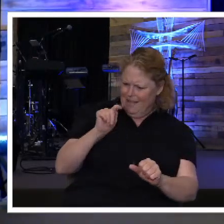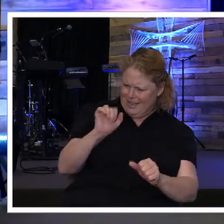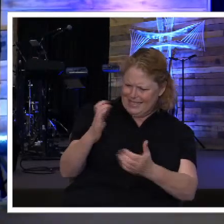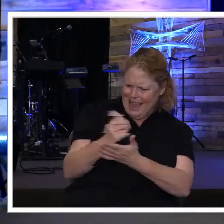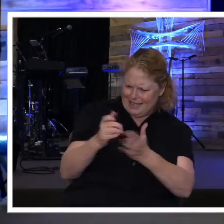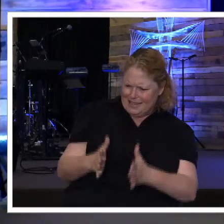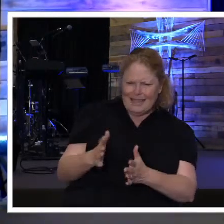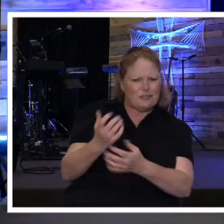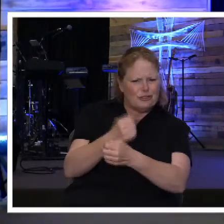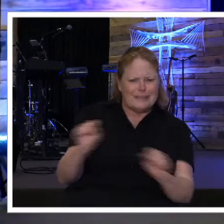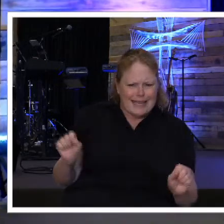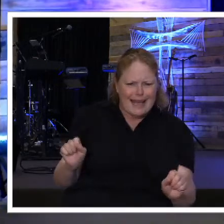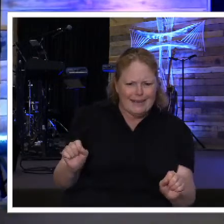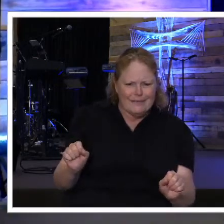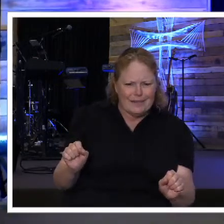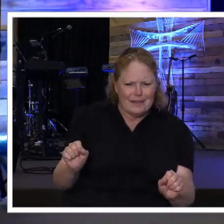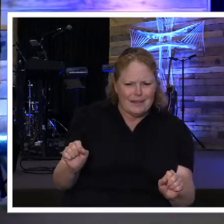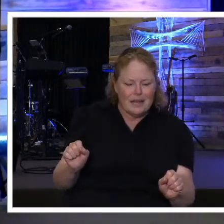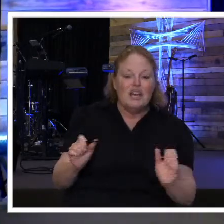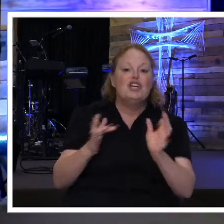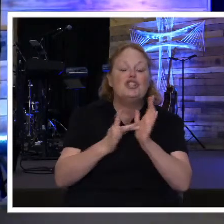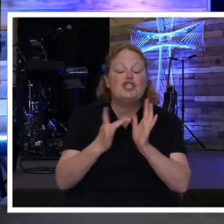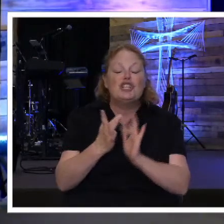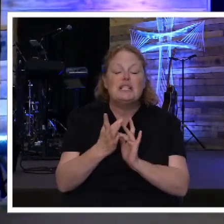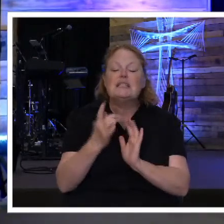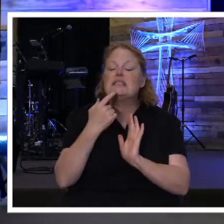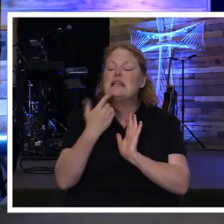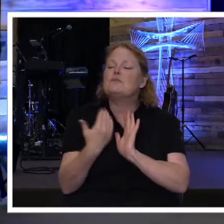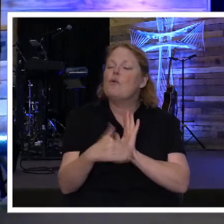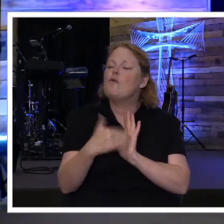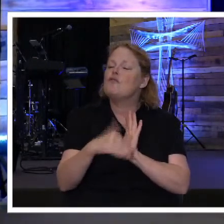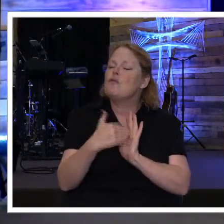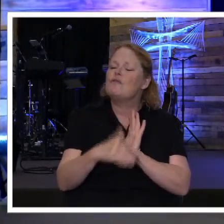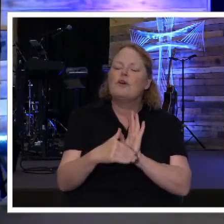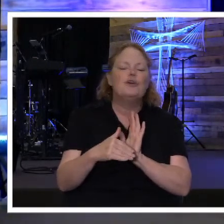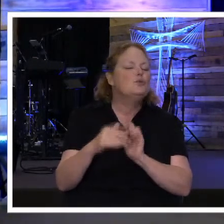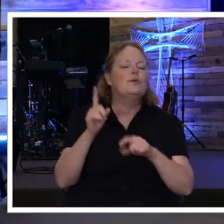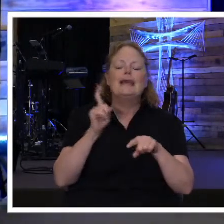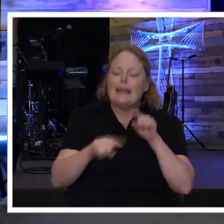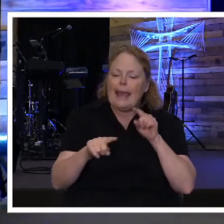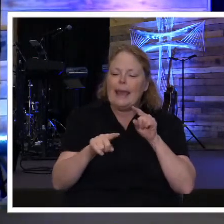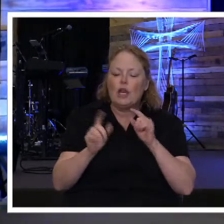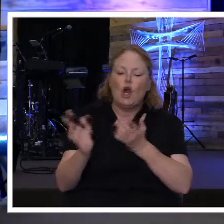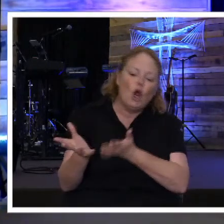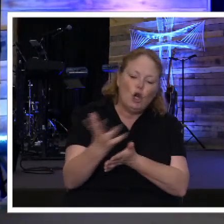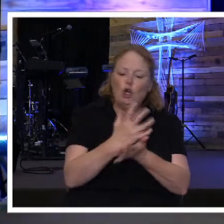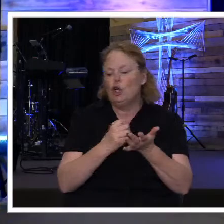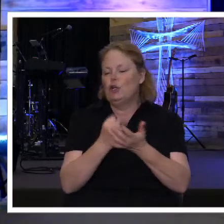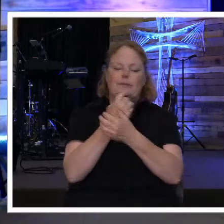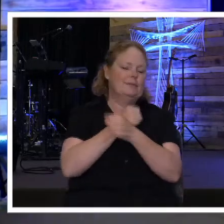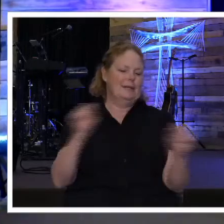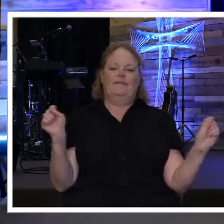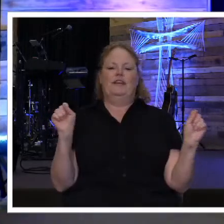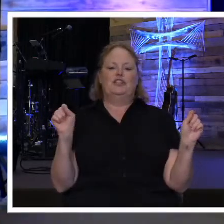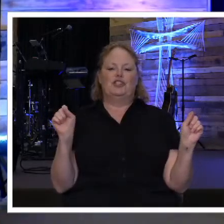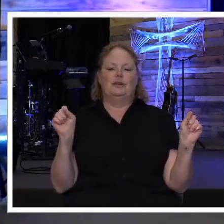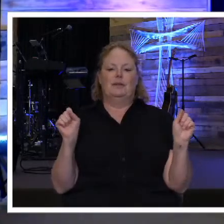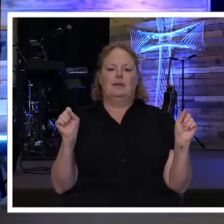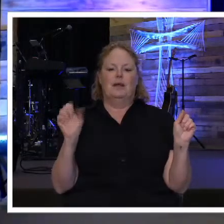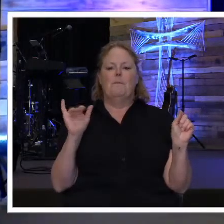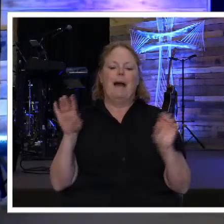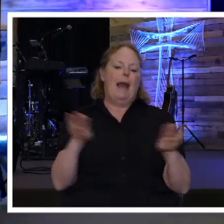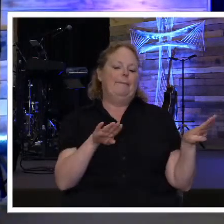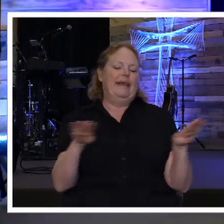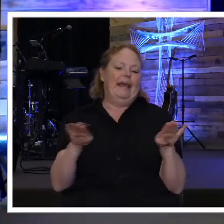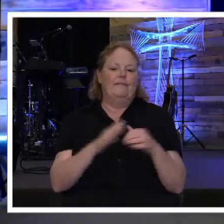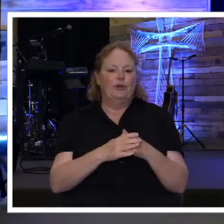us over and over again, you cannot earn your salvation by your goodness. You cannot earn your ability to get into heaven